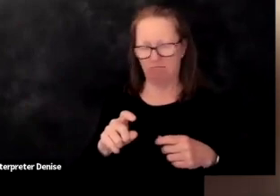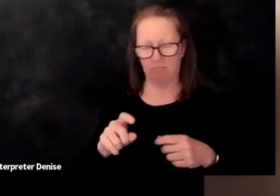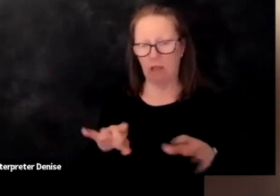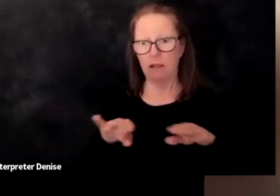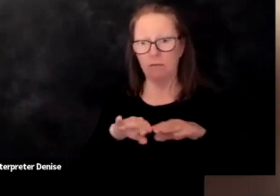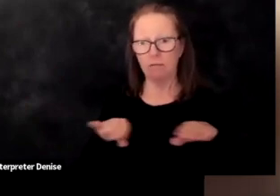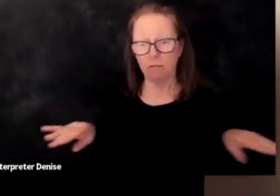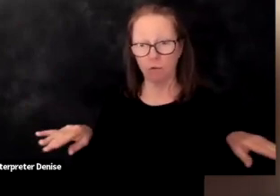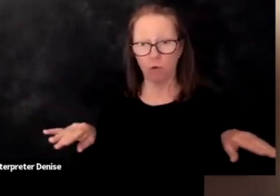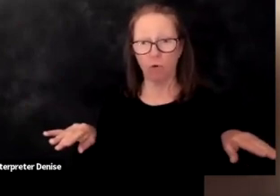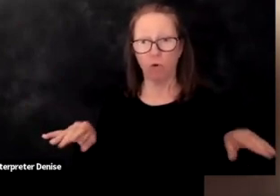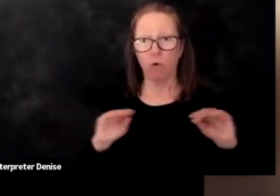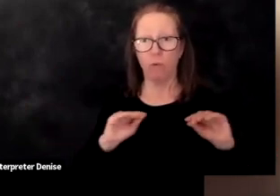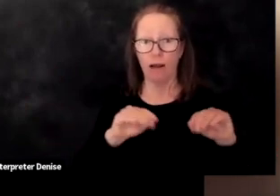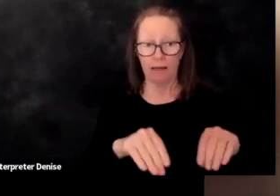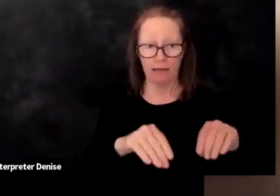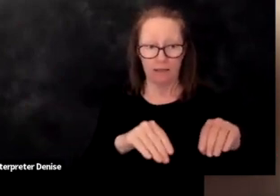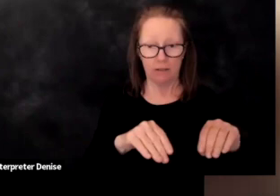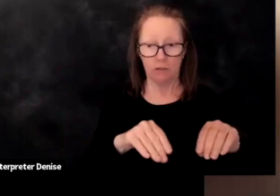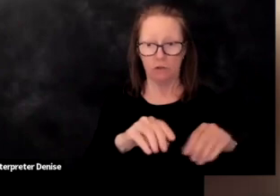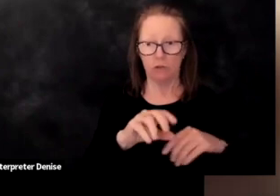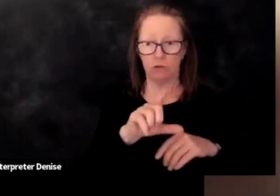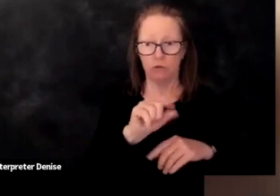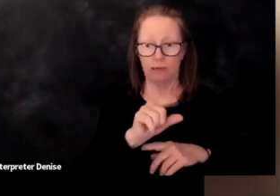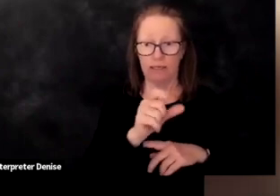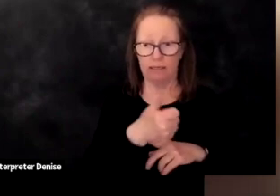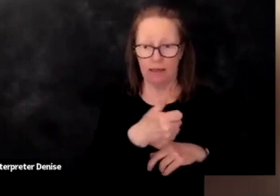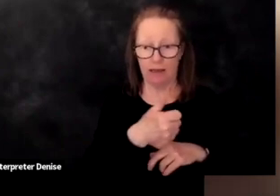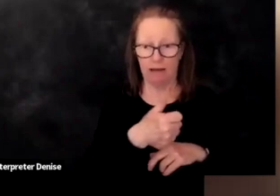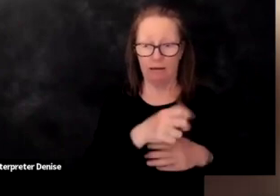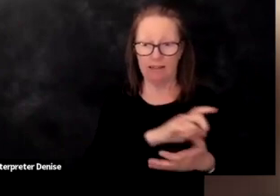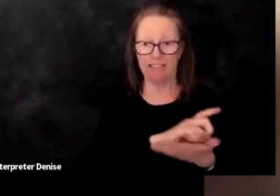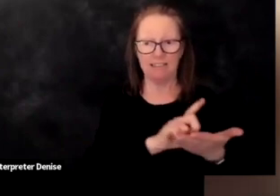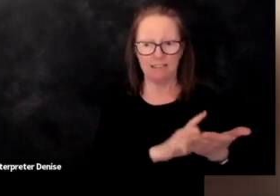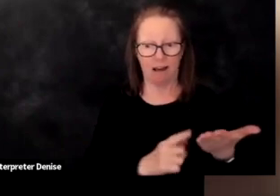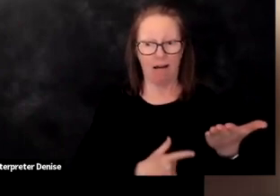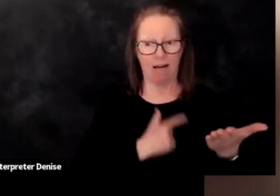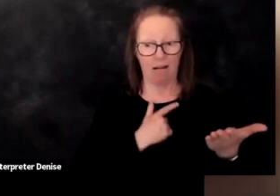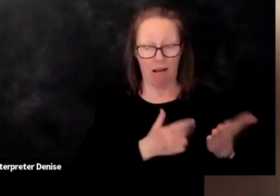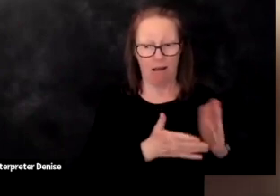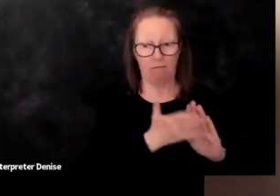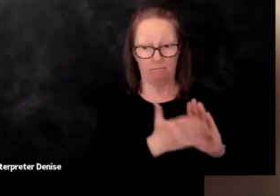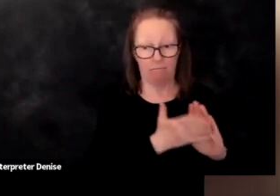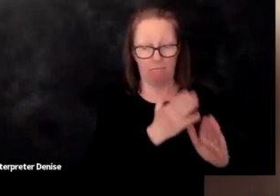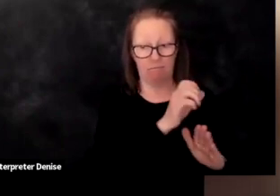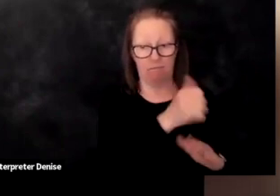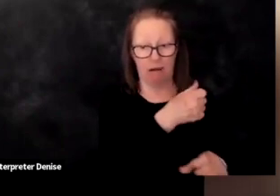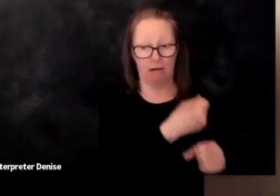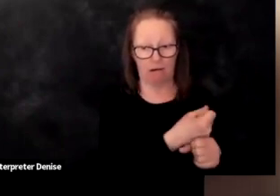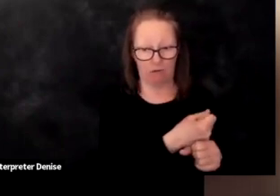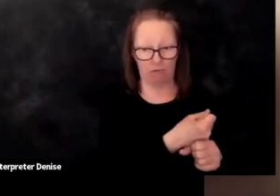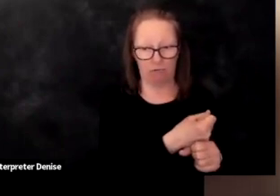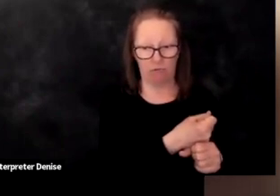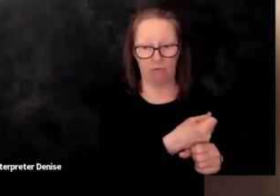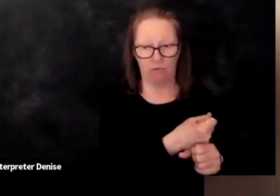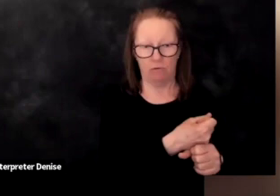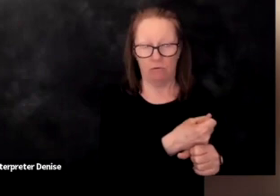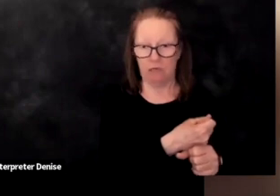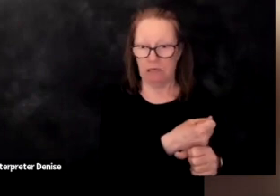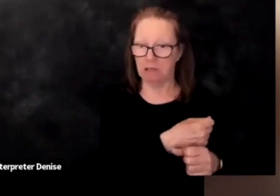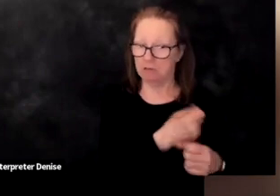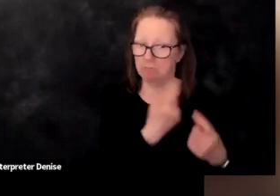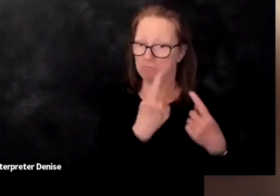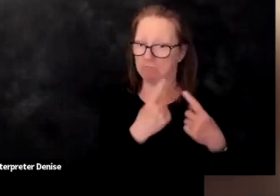went in 2010 with a design life of 10 years, and it made it 14 years. But we do an